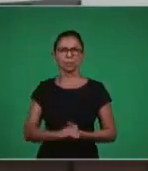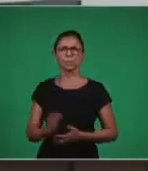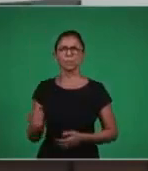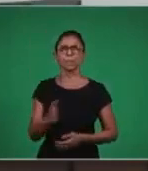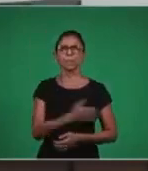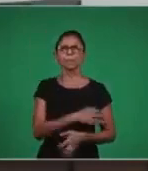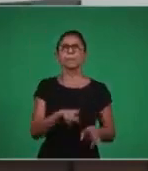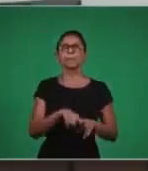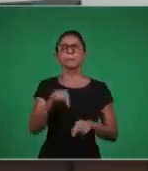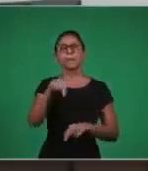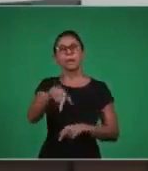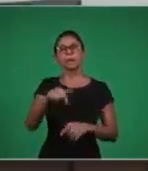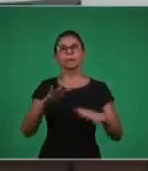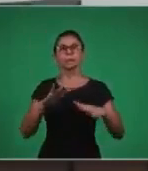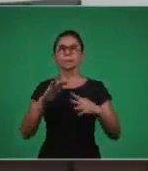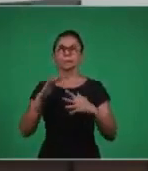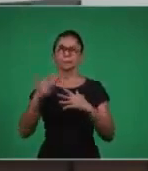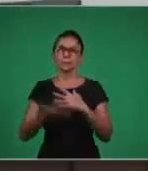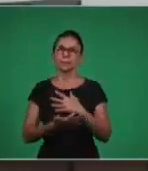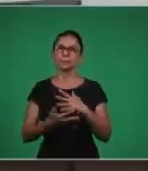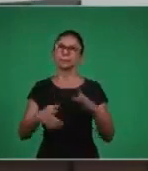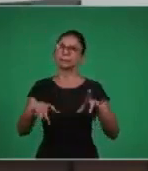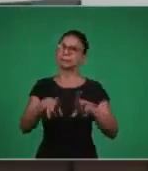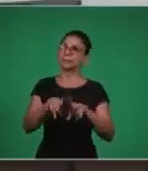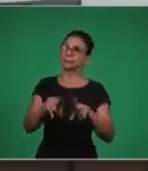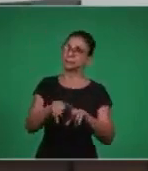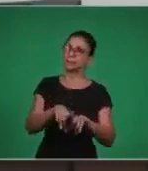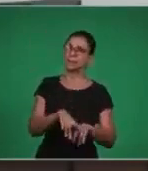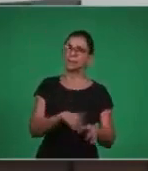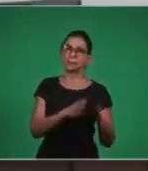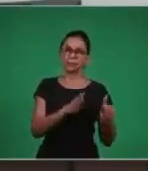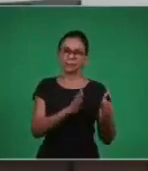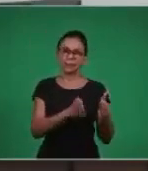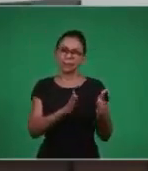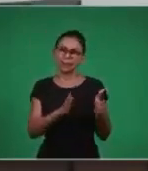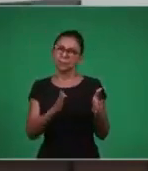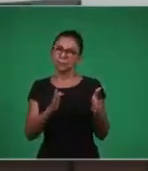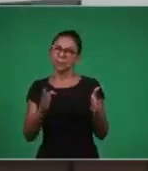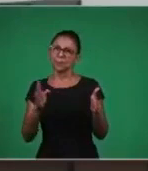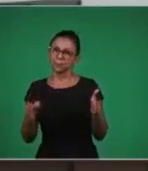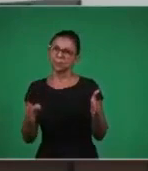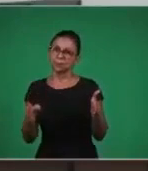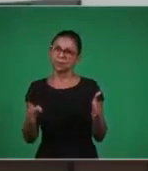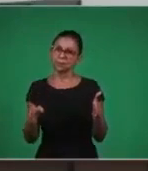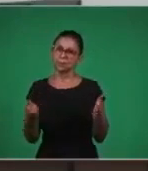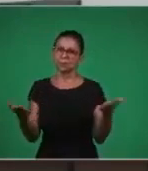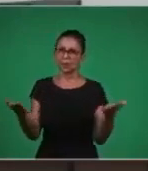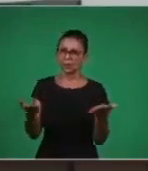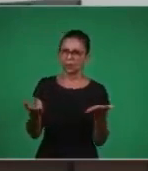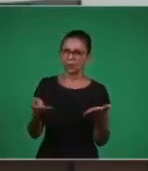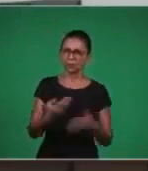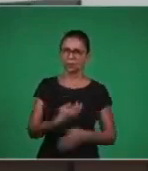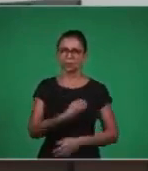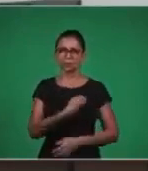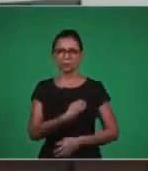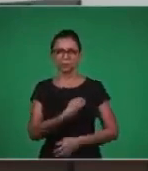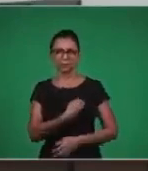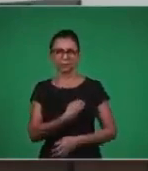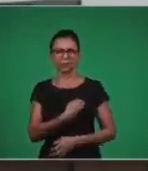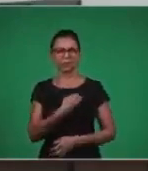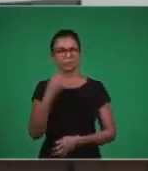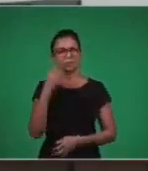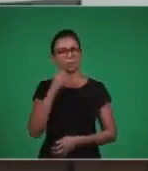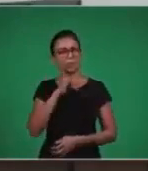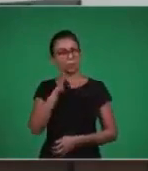generate musicians in the world, in the country, actually. And also for the sign language in Brazil,